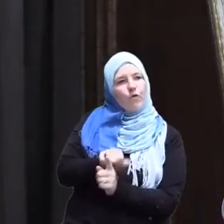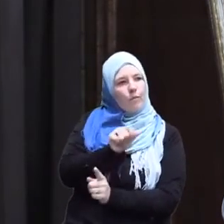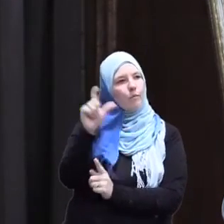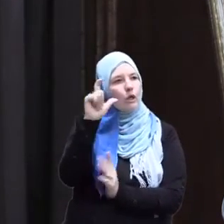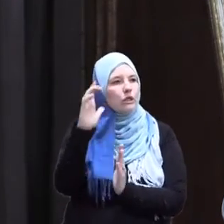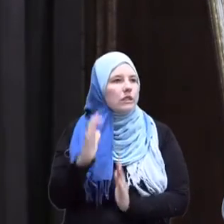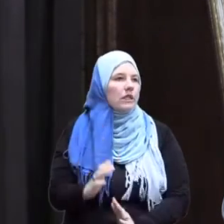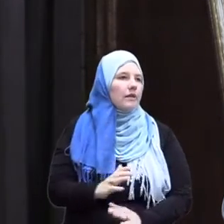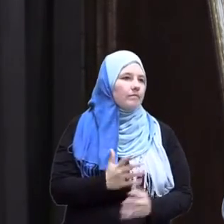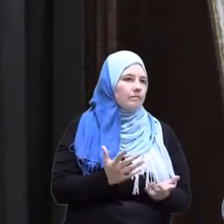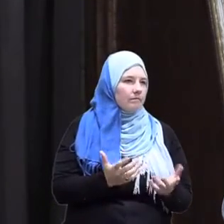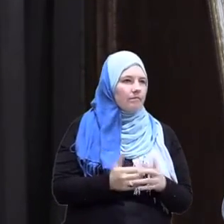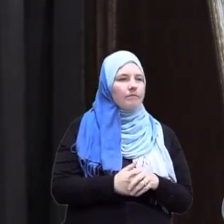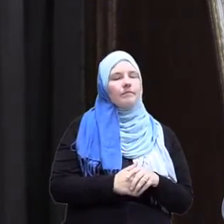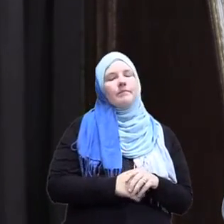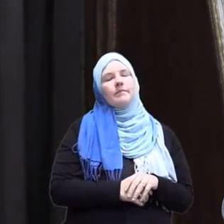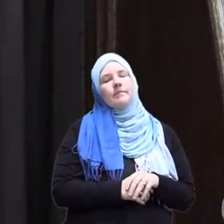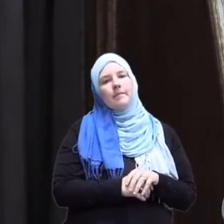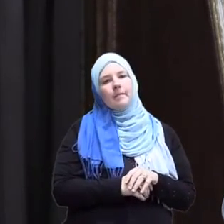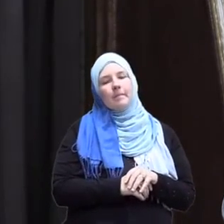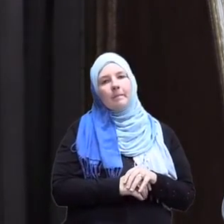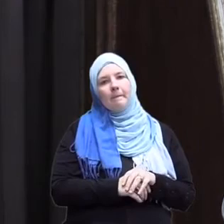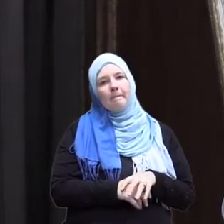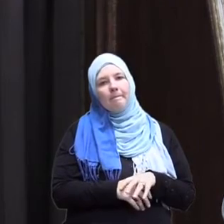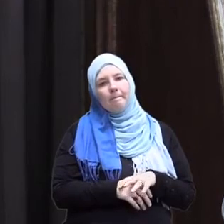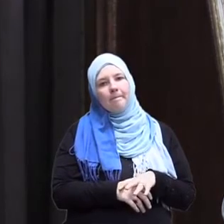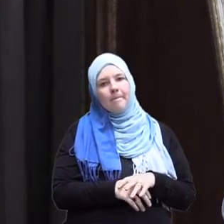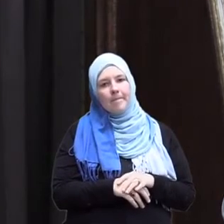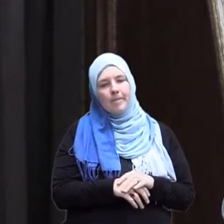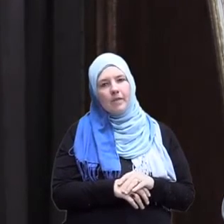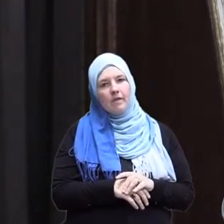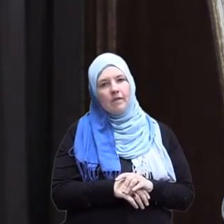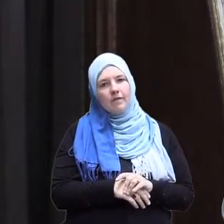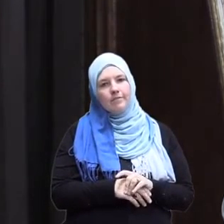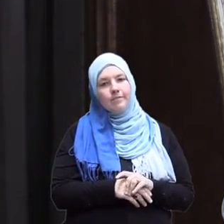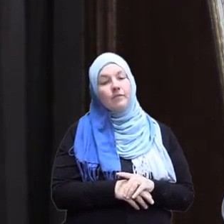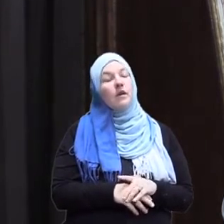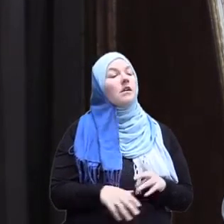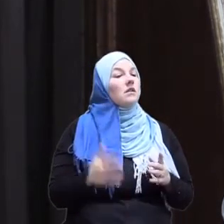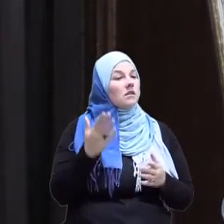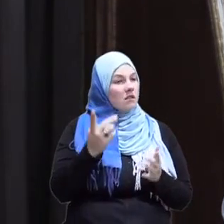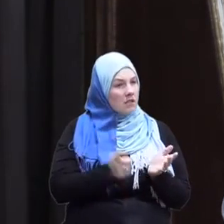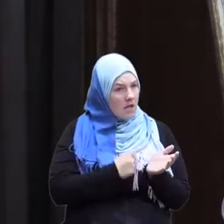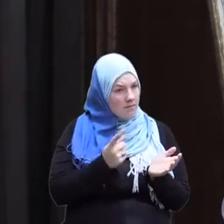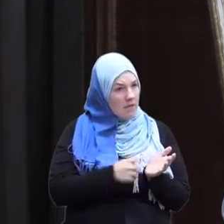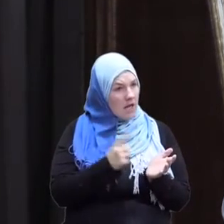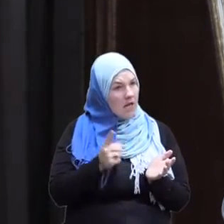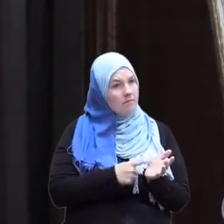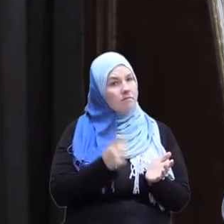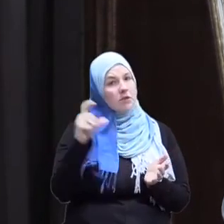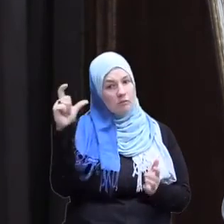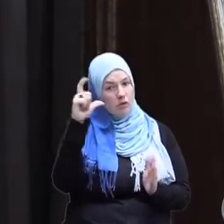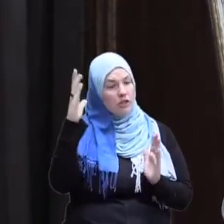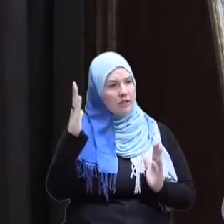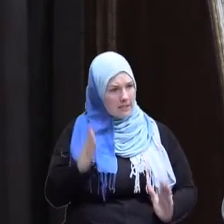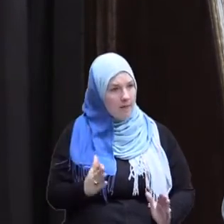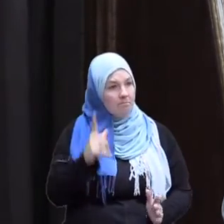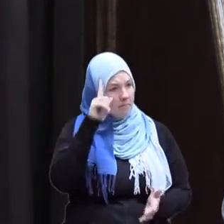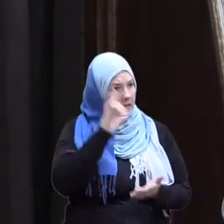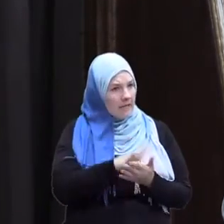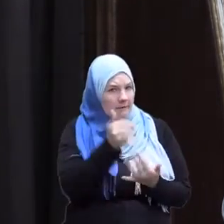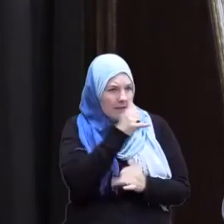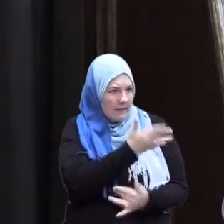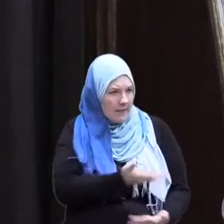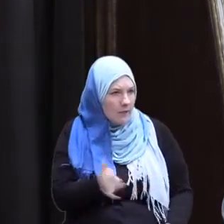offspring, right? Does this mean that just saying it will get you into paradise?